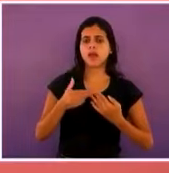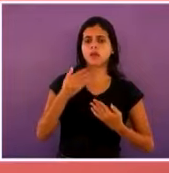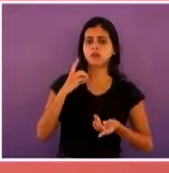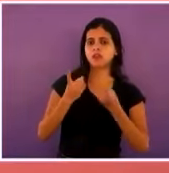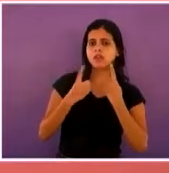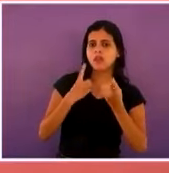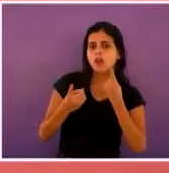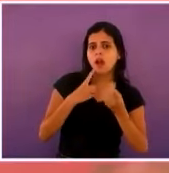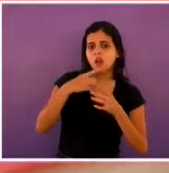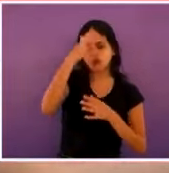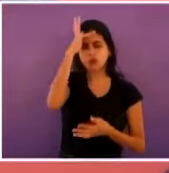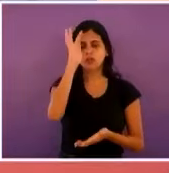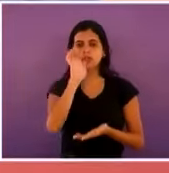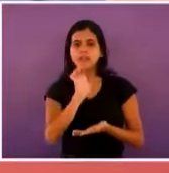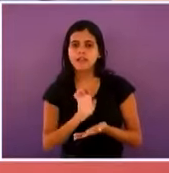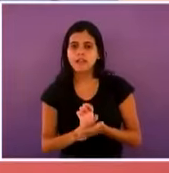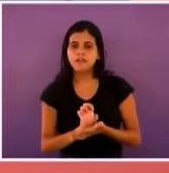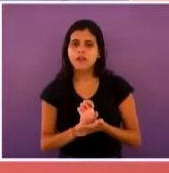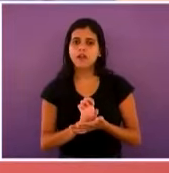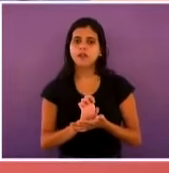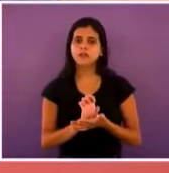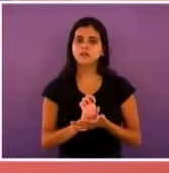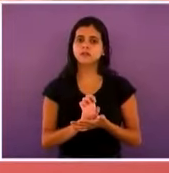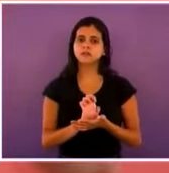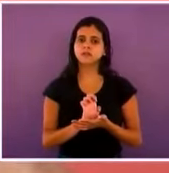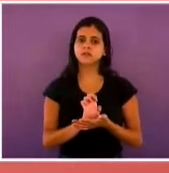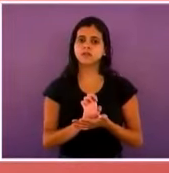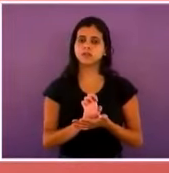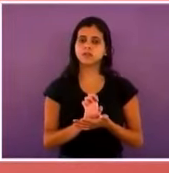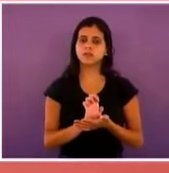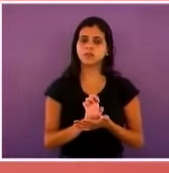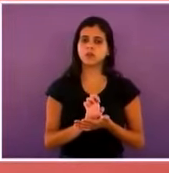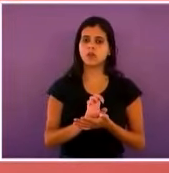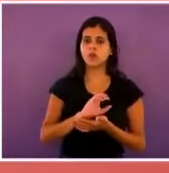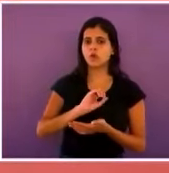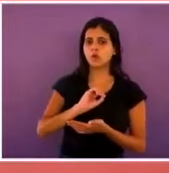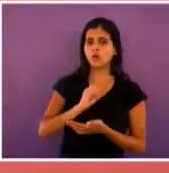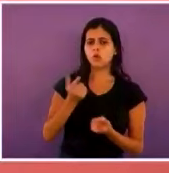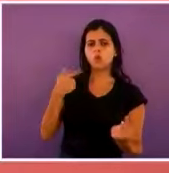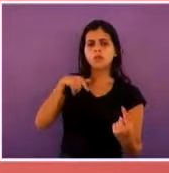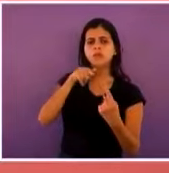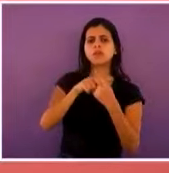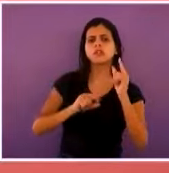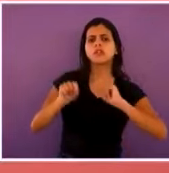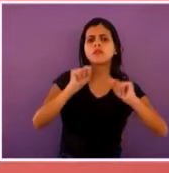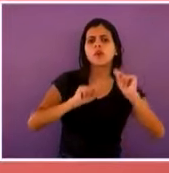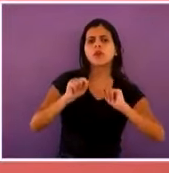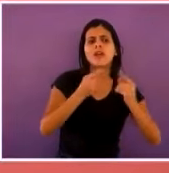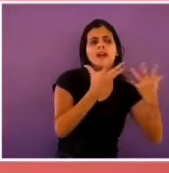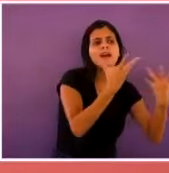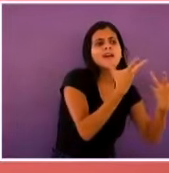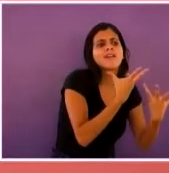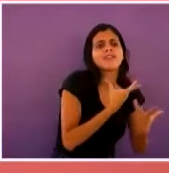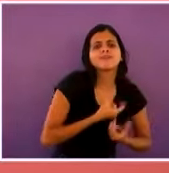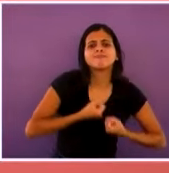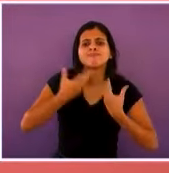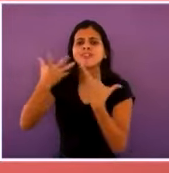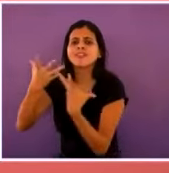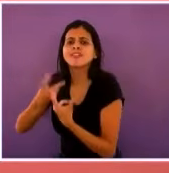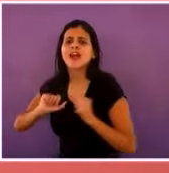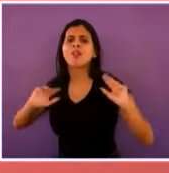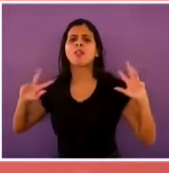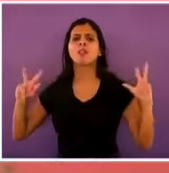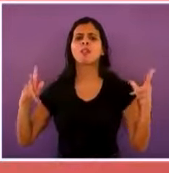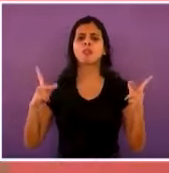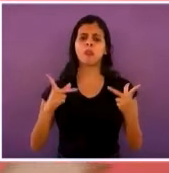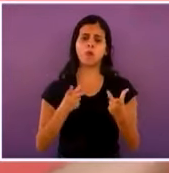fés, are aimed at embracing the whole world. O seu objetivo é abraçar o mundo inteiro.